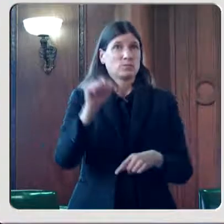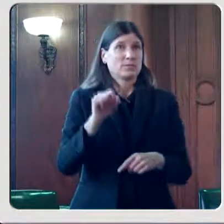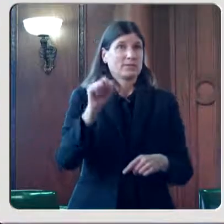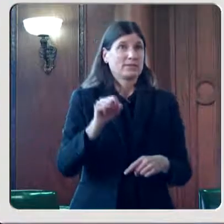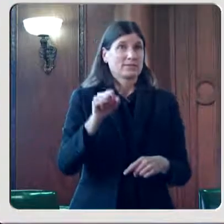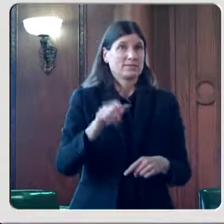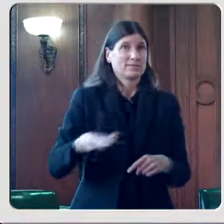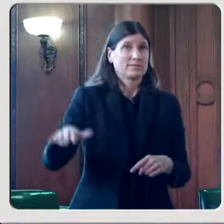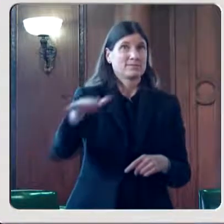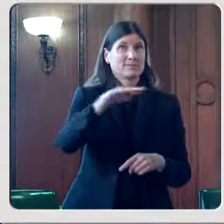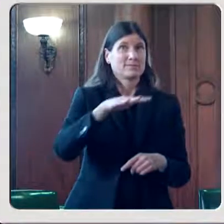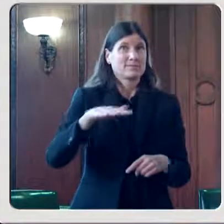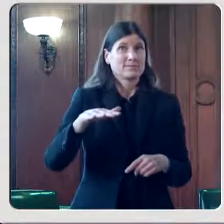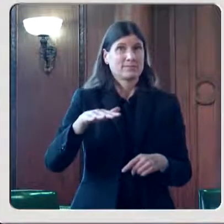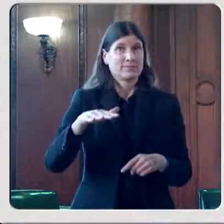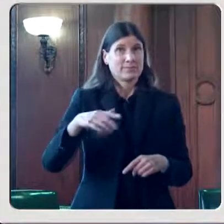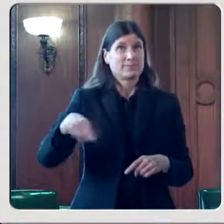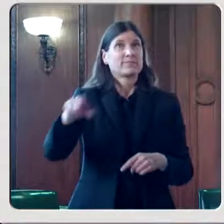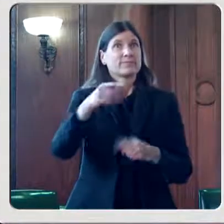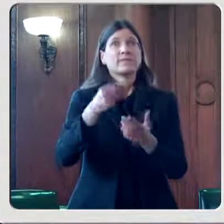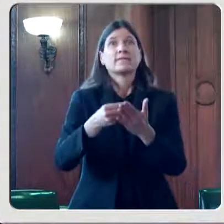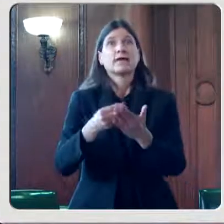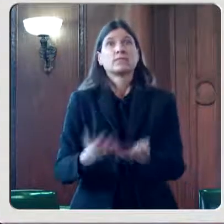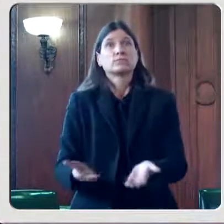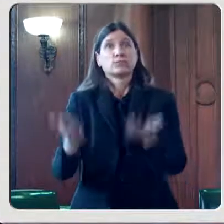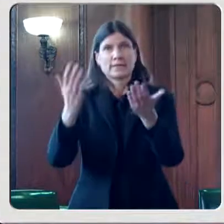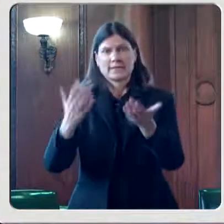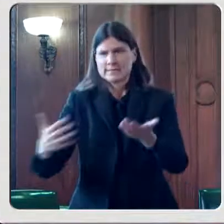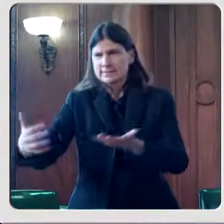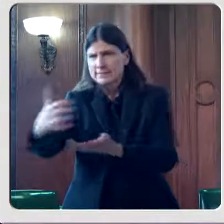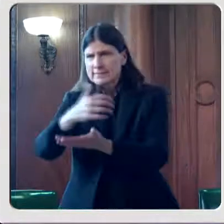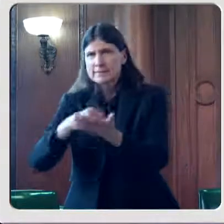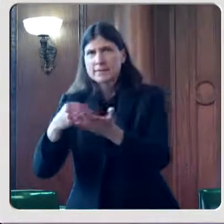Western Massachusetts. This is on top of the